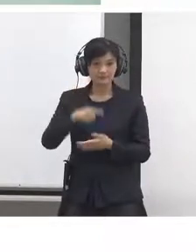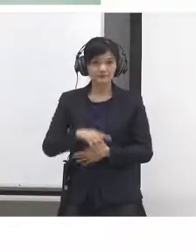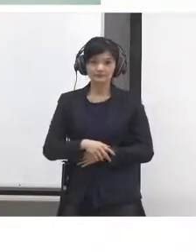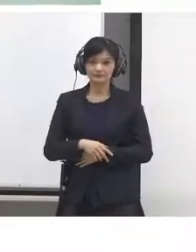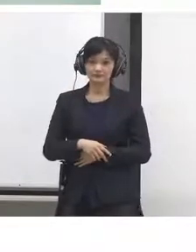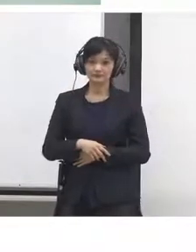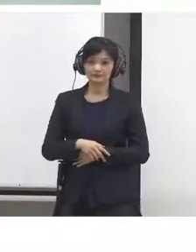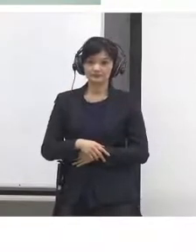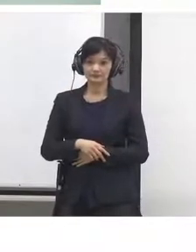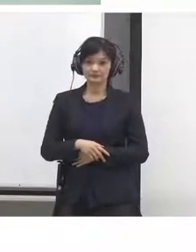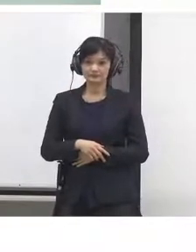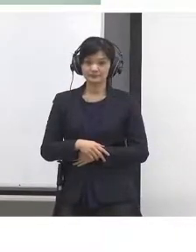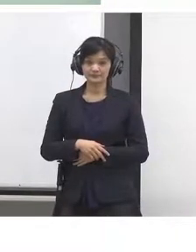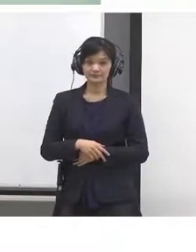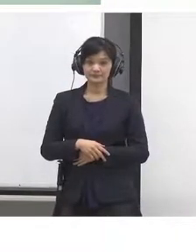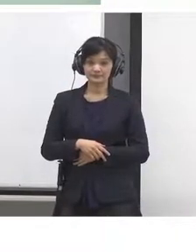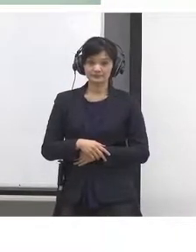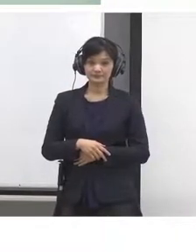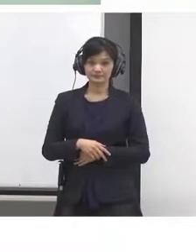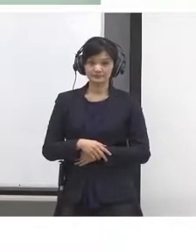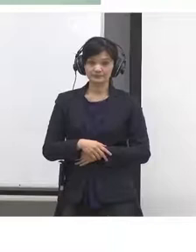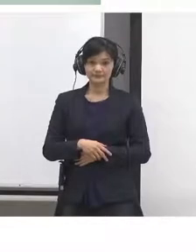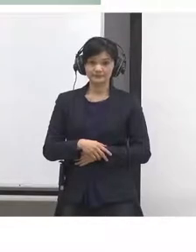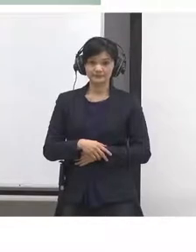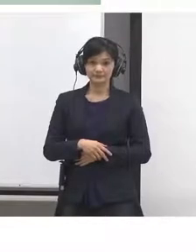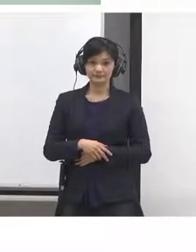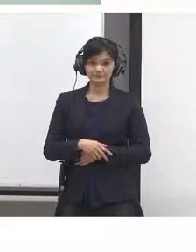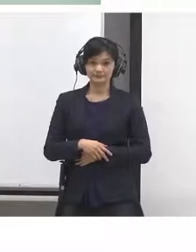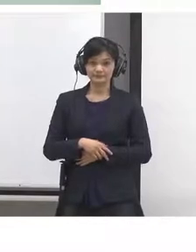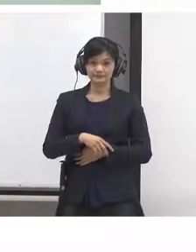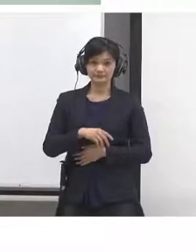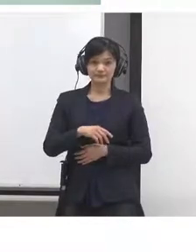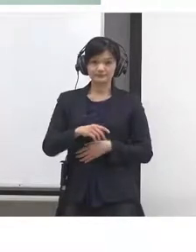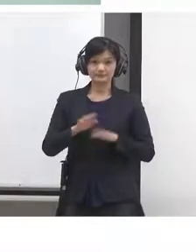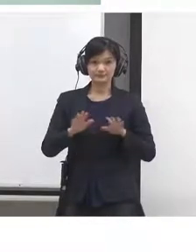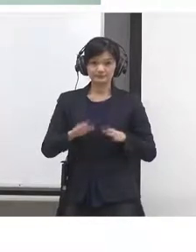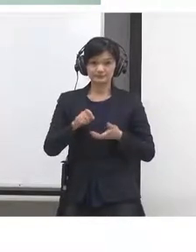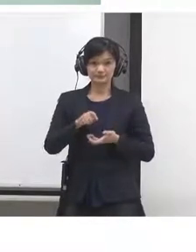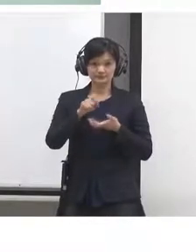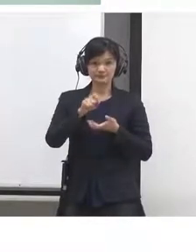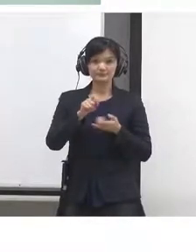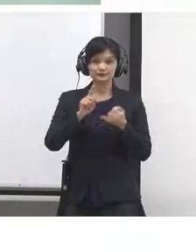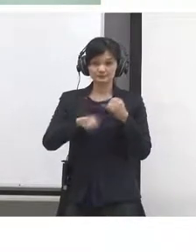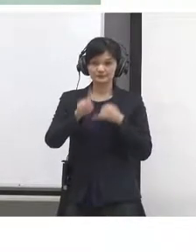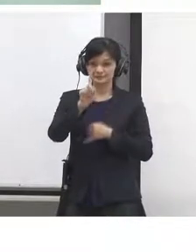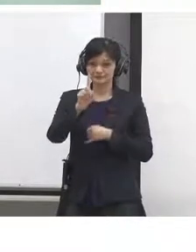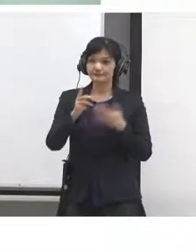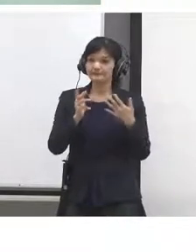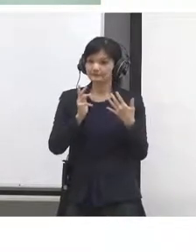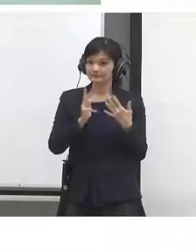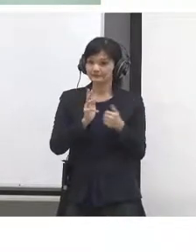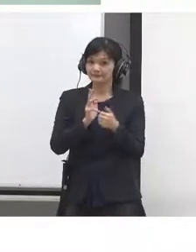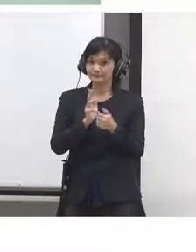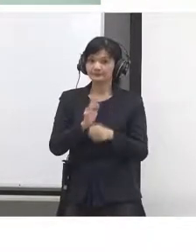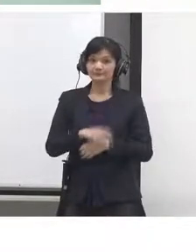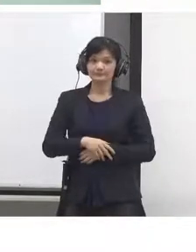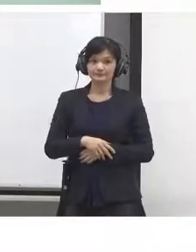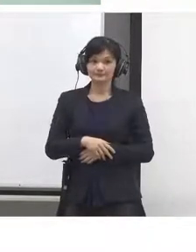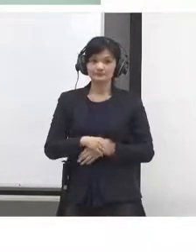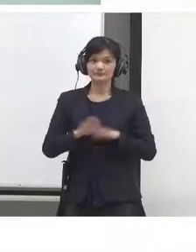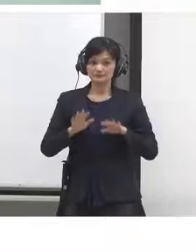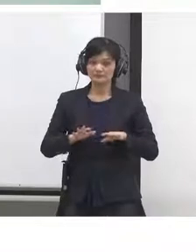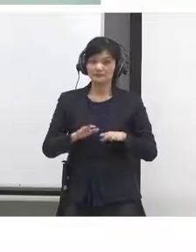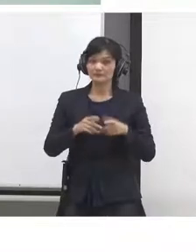last question because of time. Is there any projects in Code for Japan that focus on